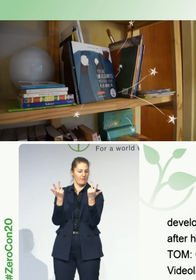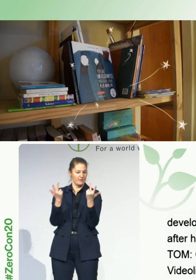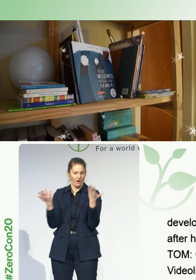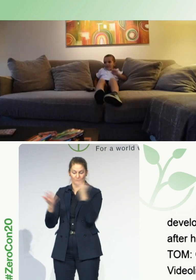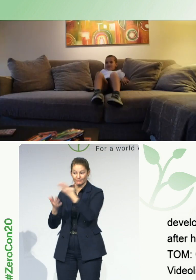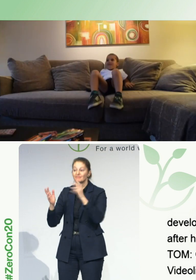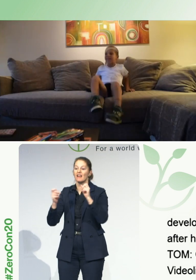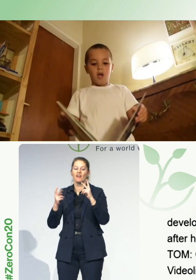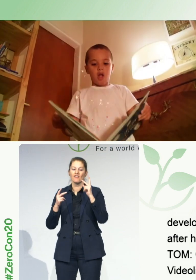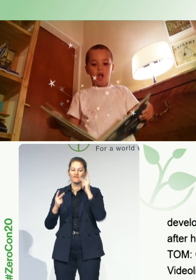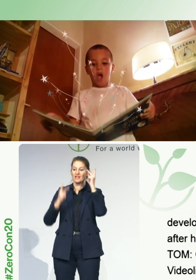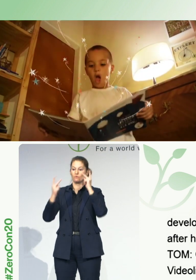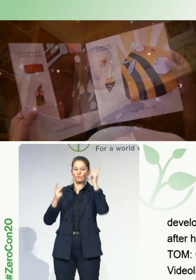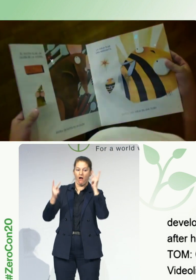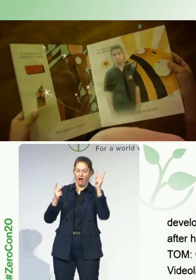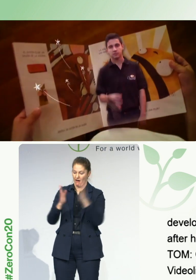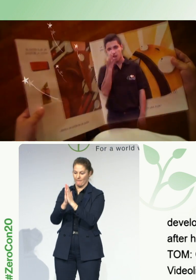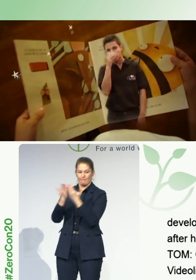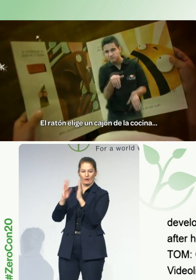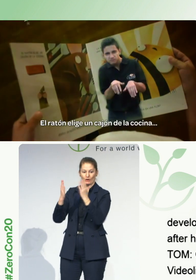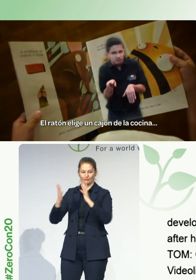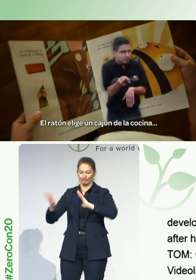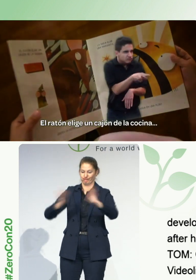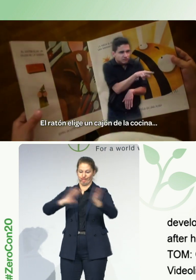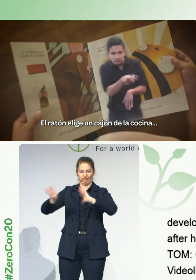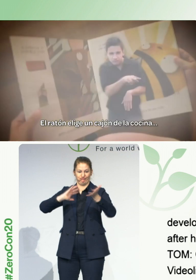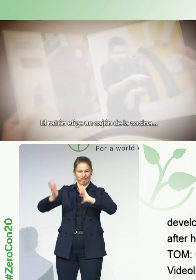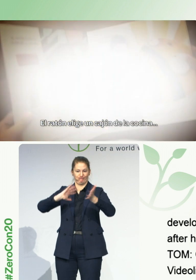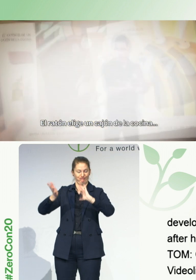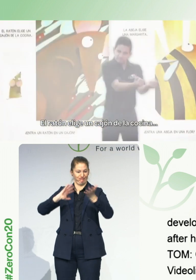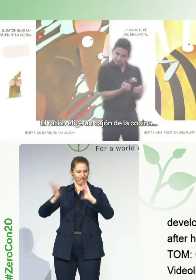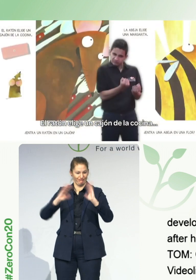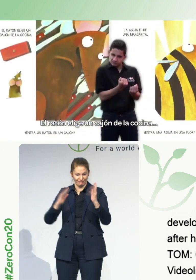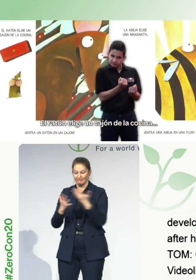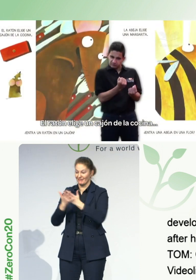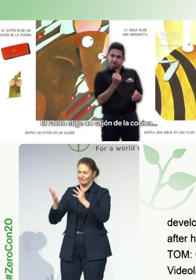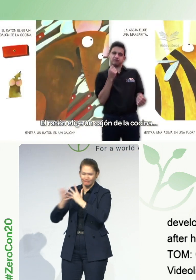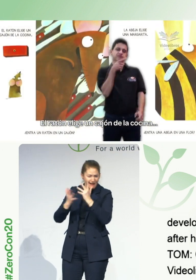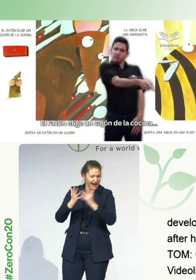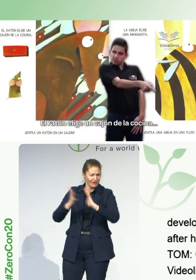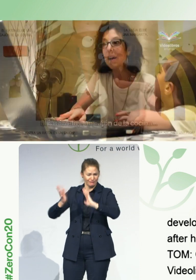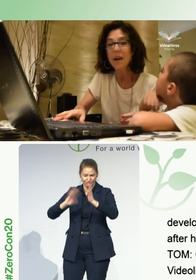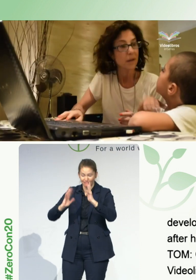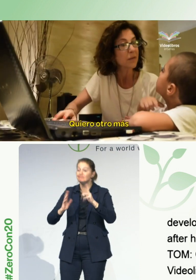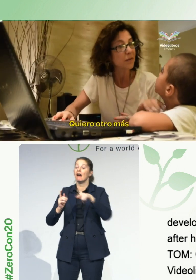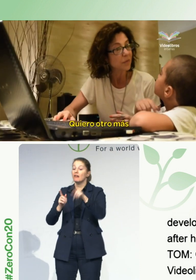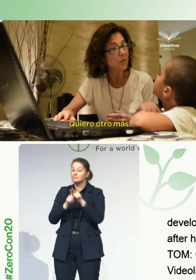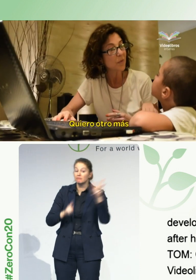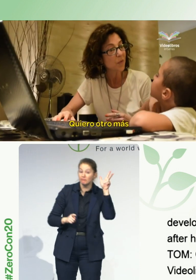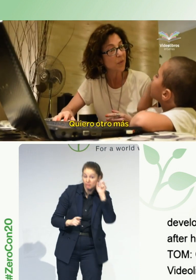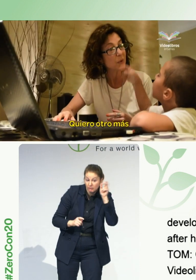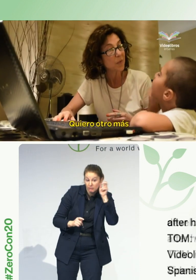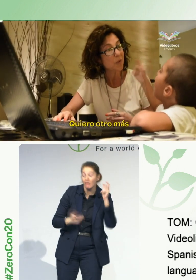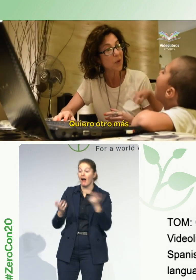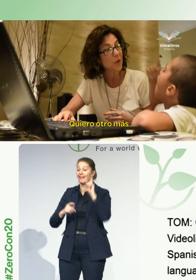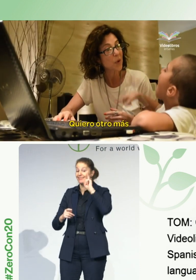library available in several sign languages. The videos are accompanied by voiceover so that deaf children can read stories